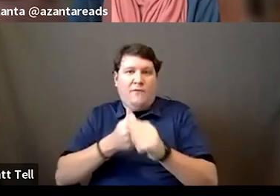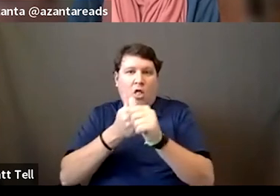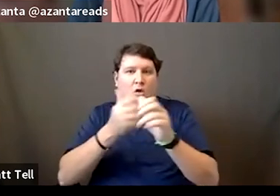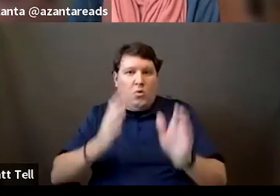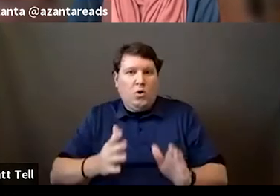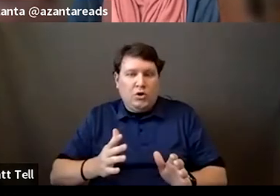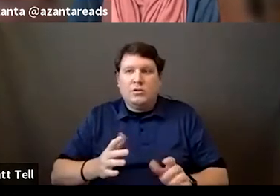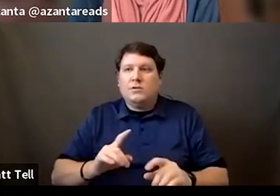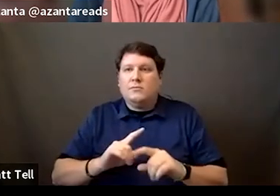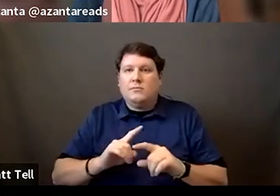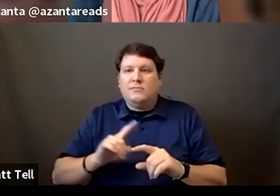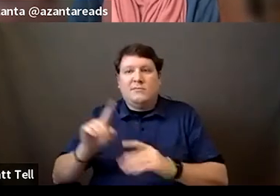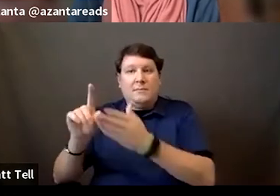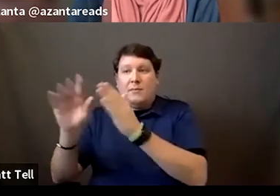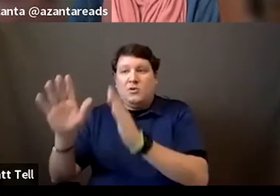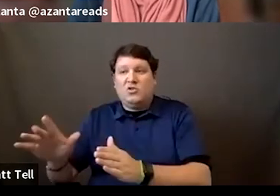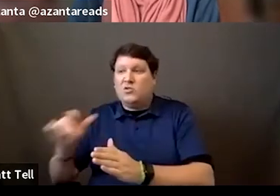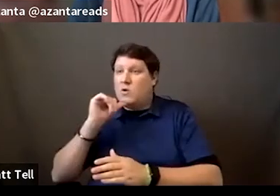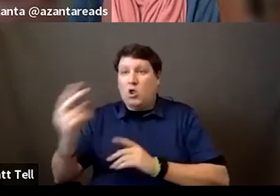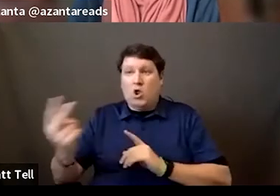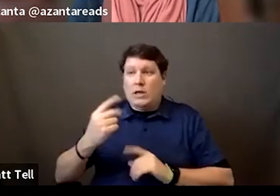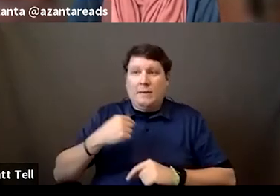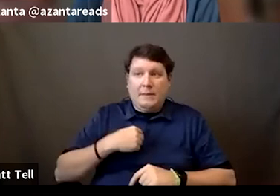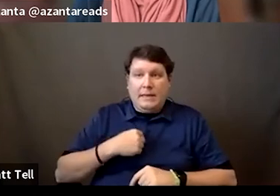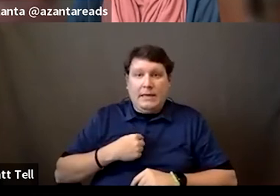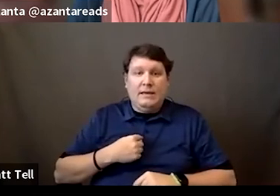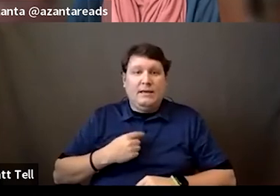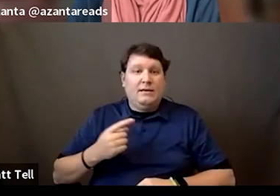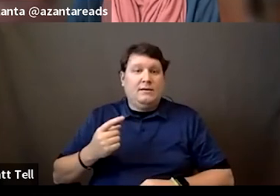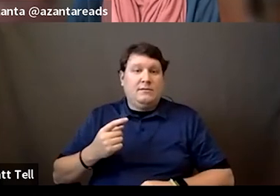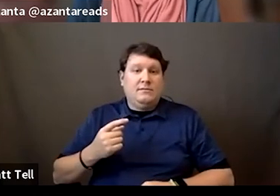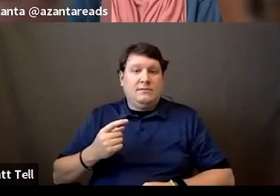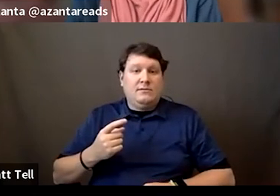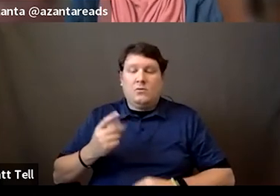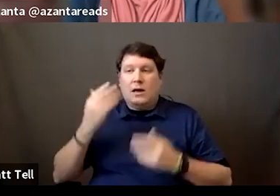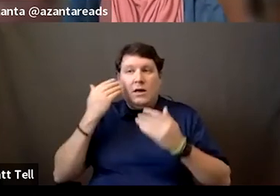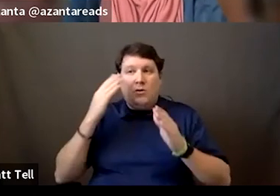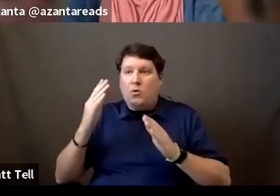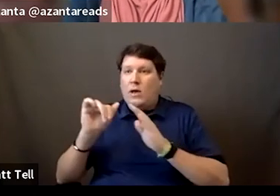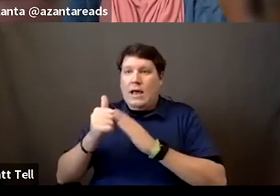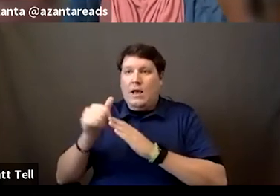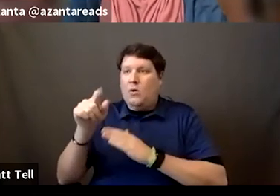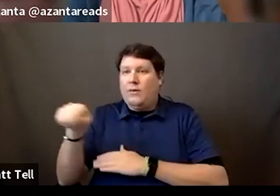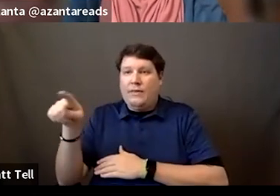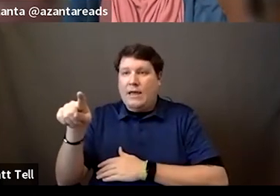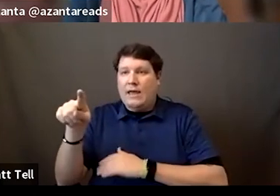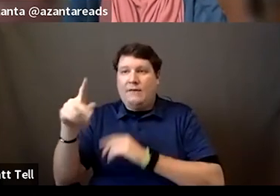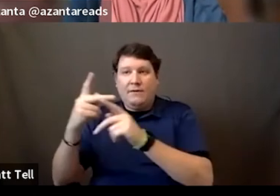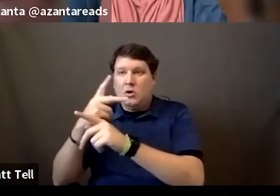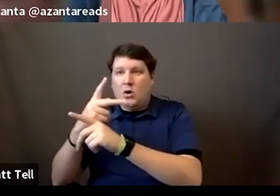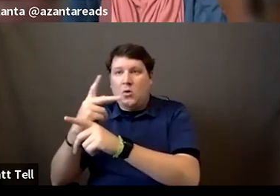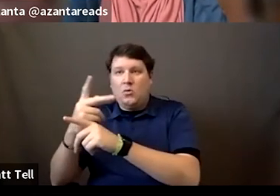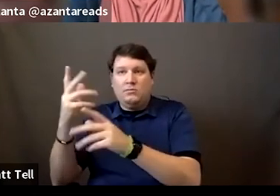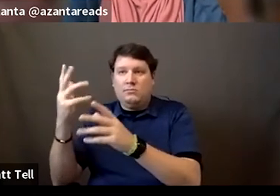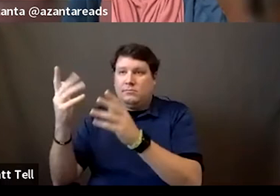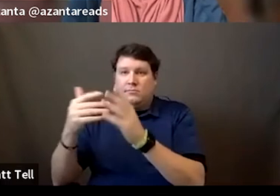I don't know if it was in terms of how they distributed or how money was distributed from a publisher based